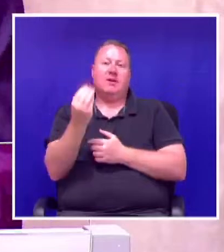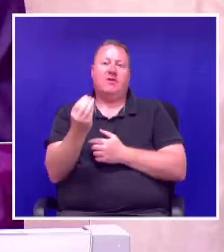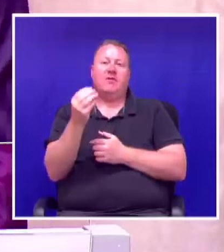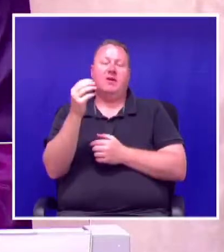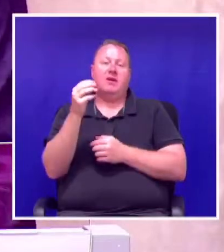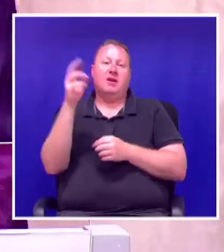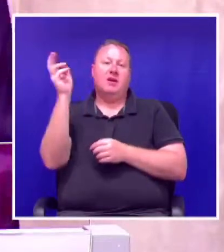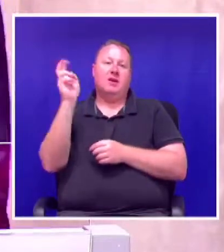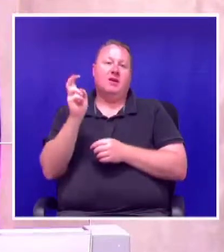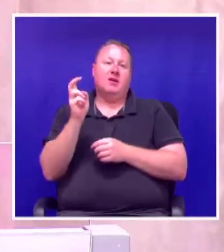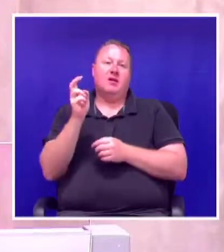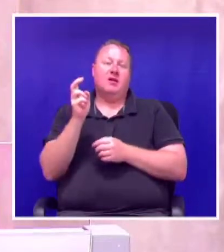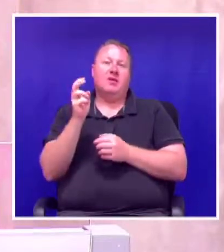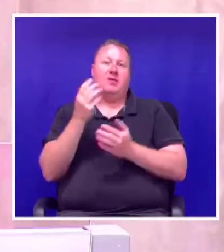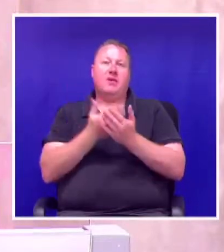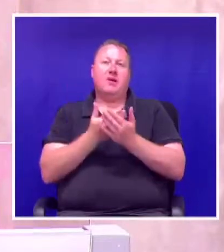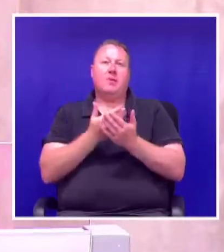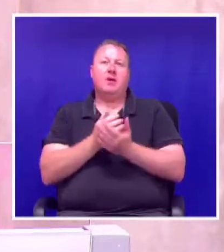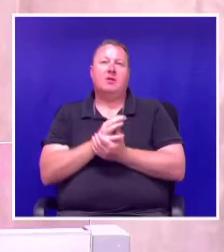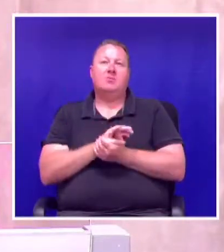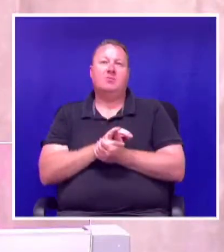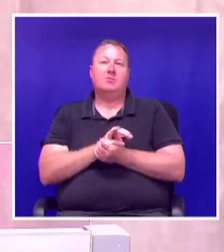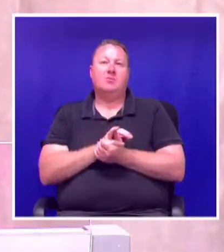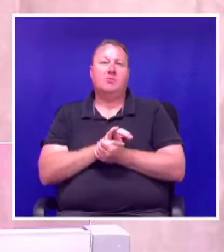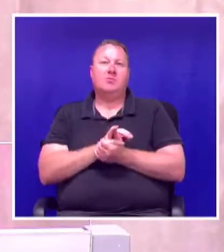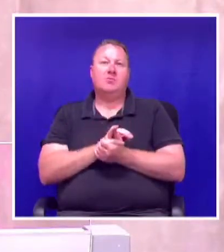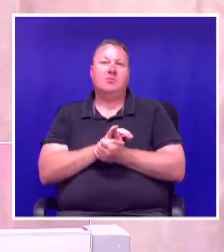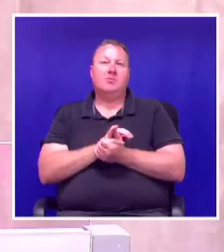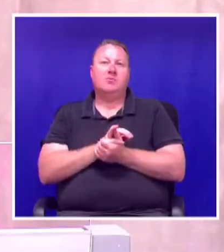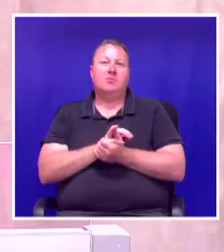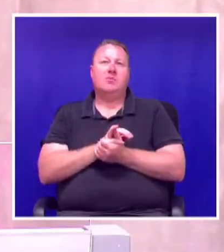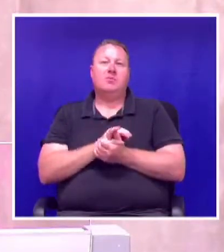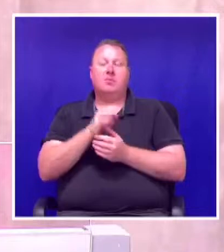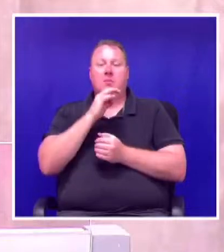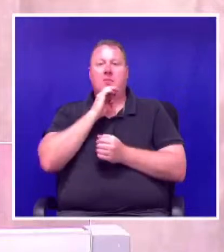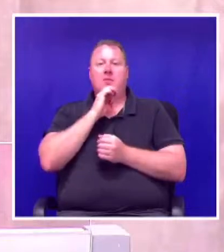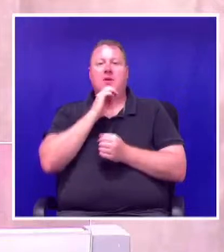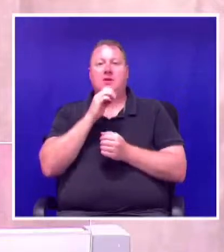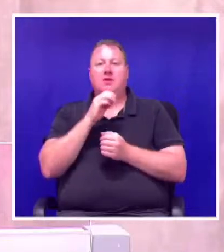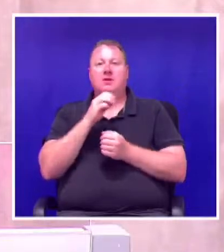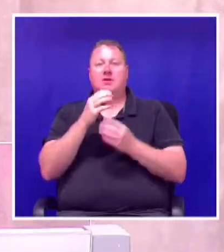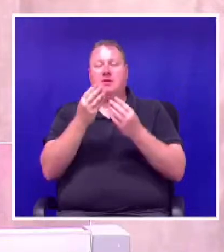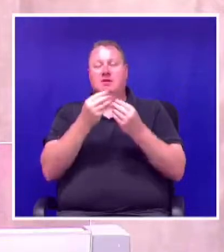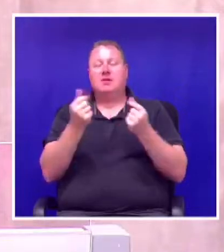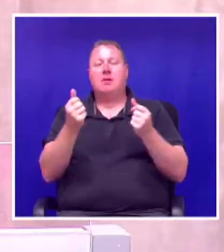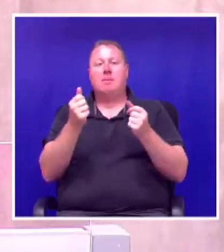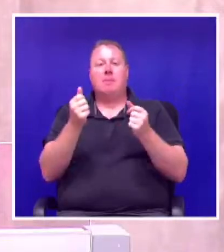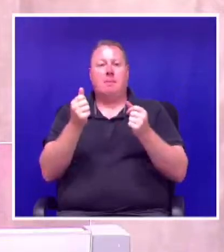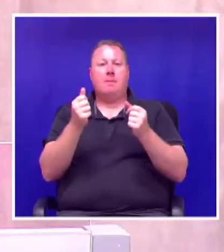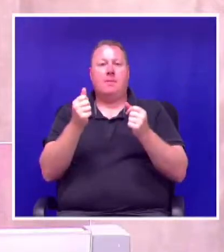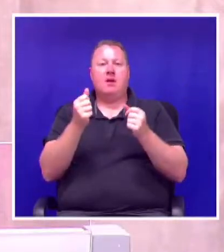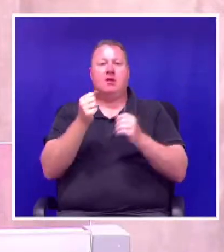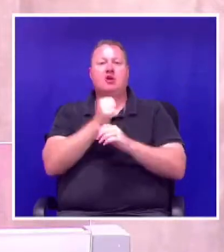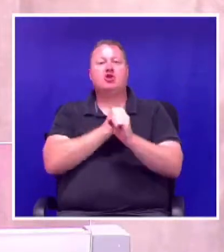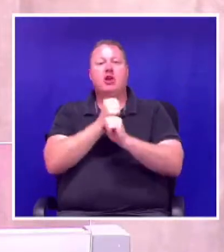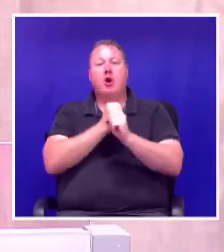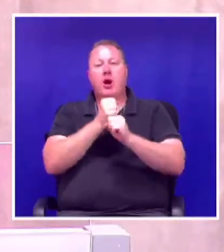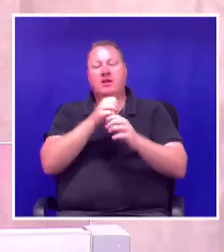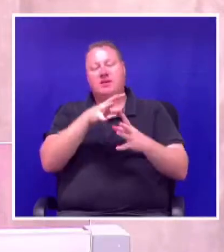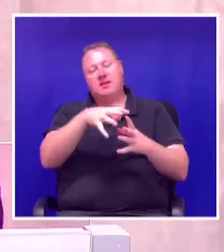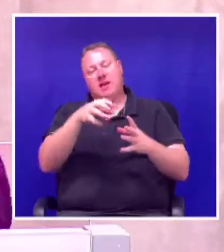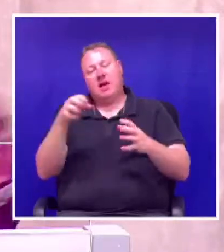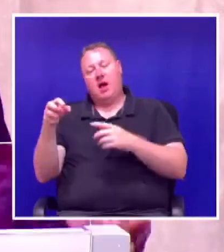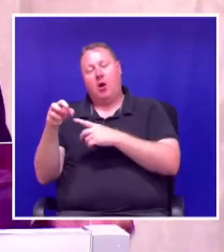energy availability factor, then you have room to be able to take some out for proper